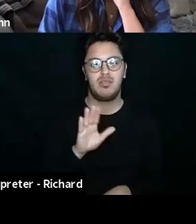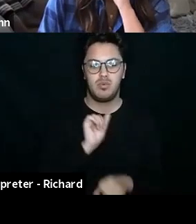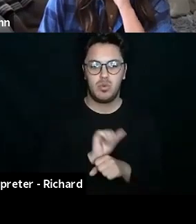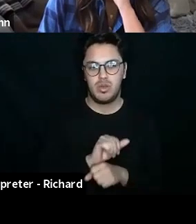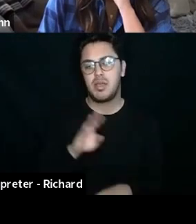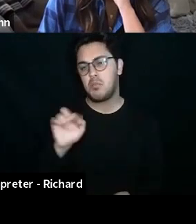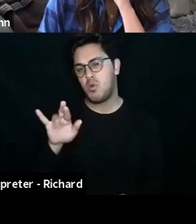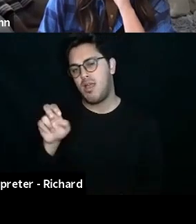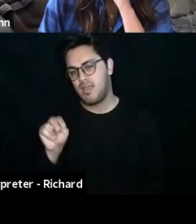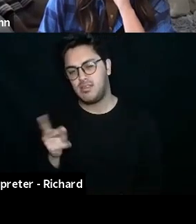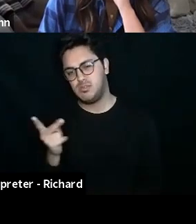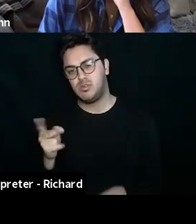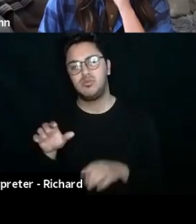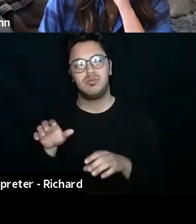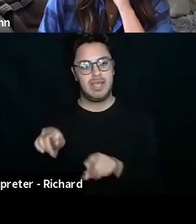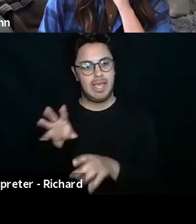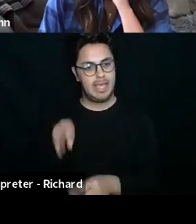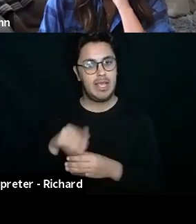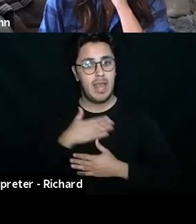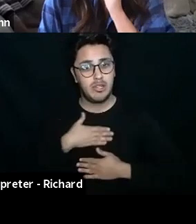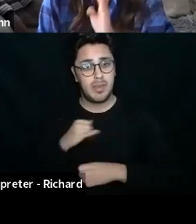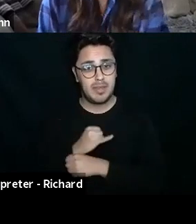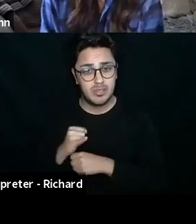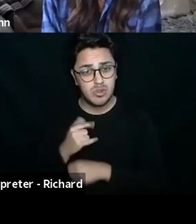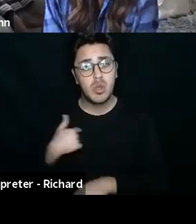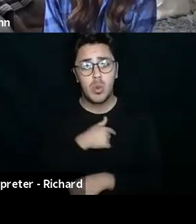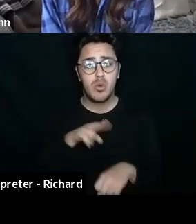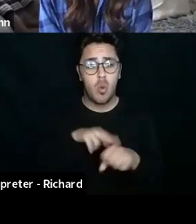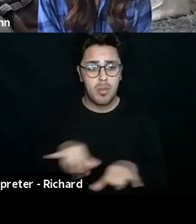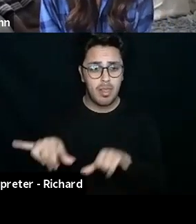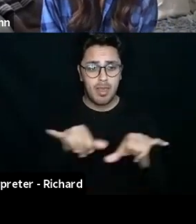in the entertainment space, which is that we normalize Asians as humans. Right.